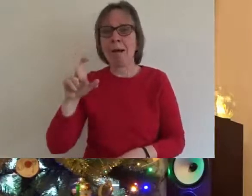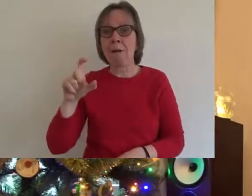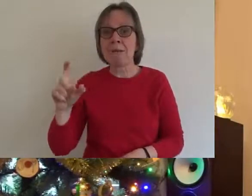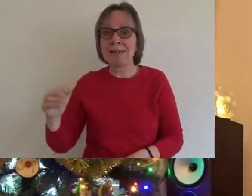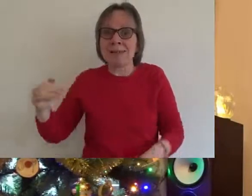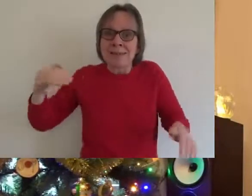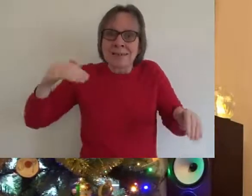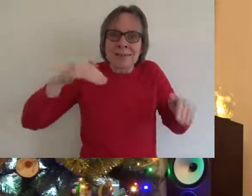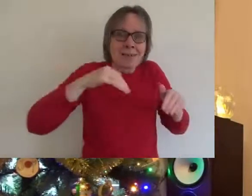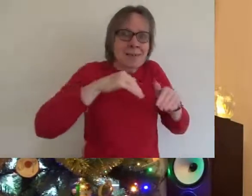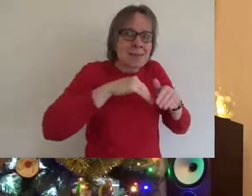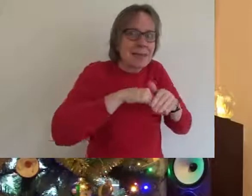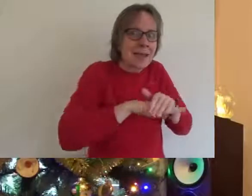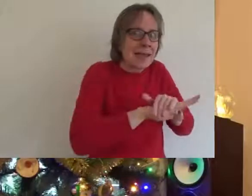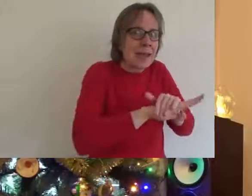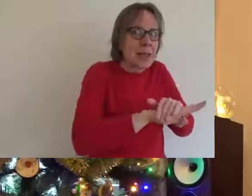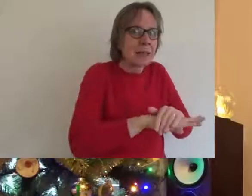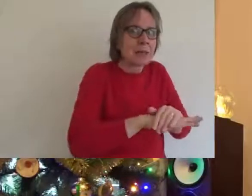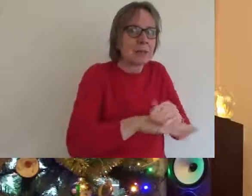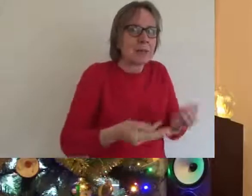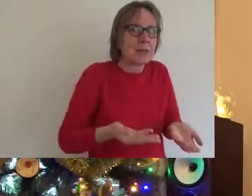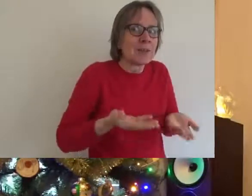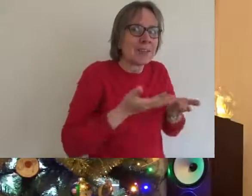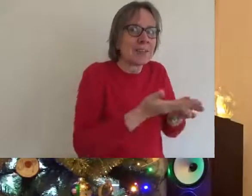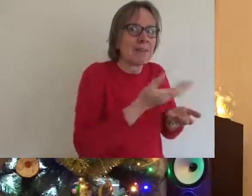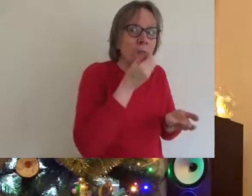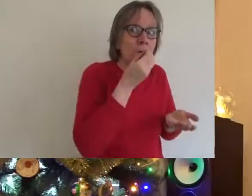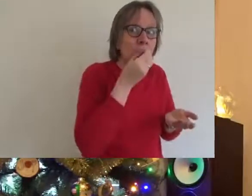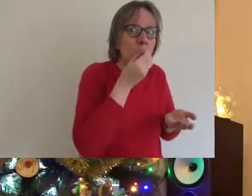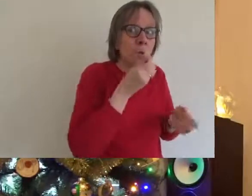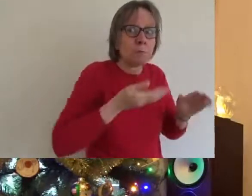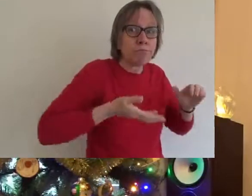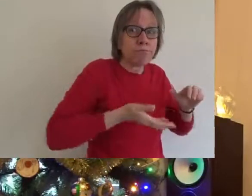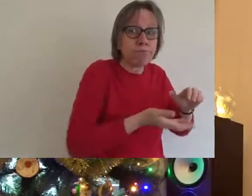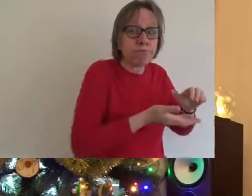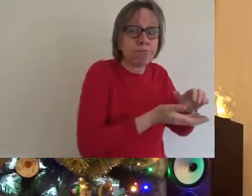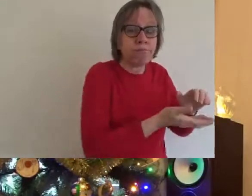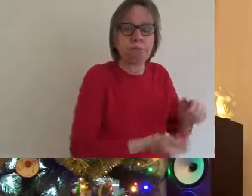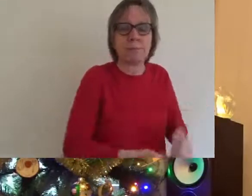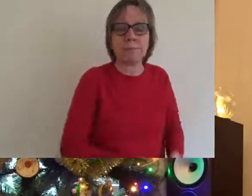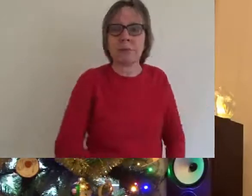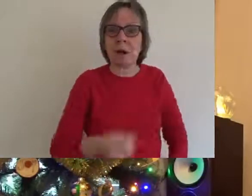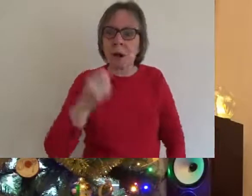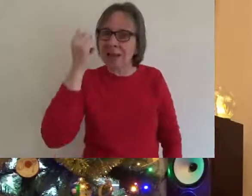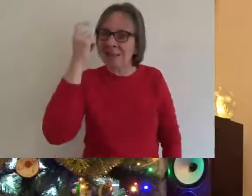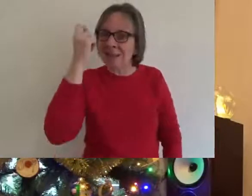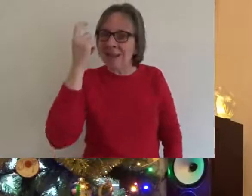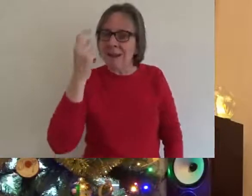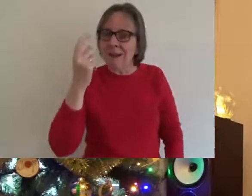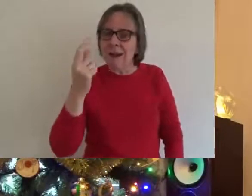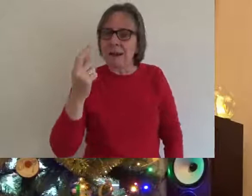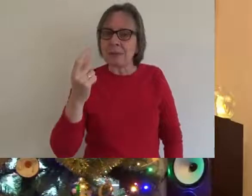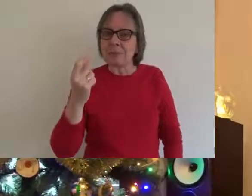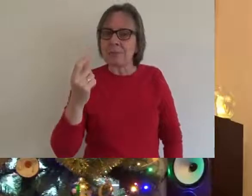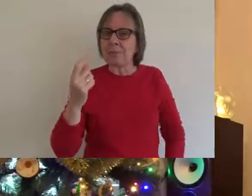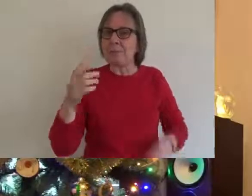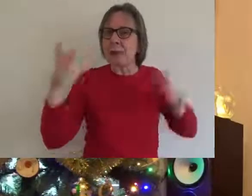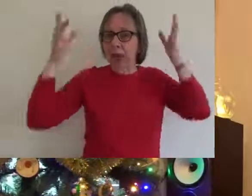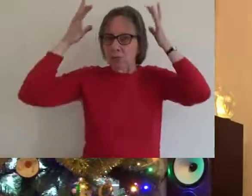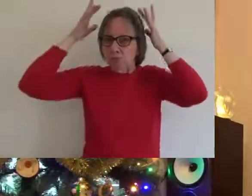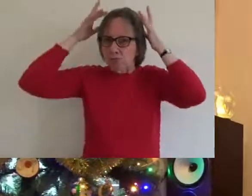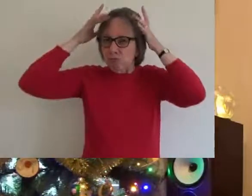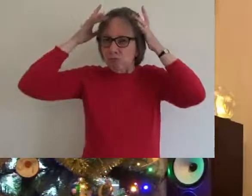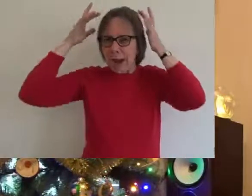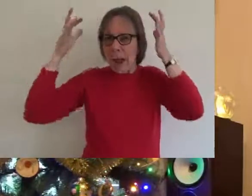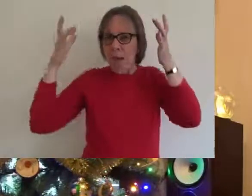at night time to the caves to take food for the Christians who were hiding. And she had this idea. She made